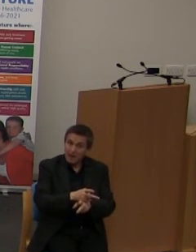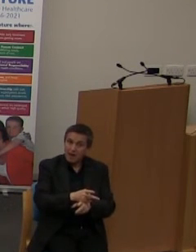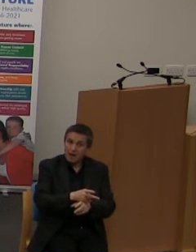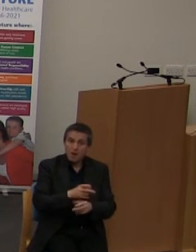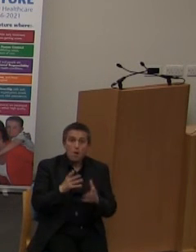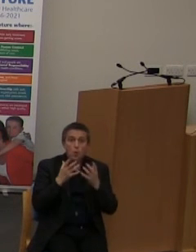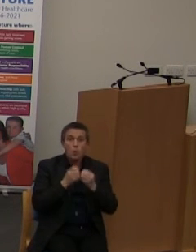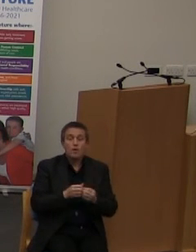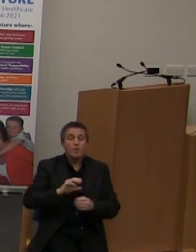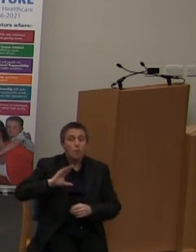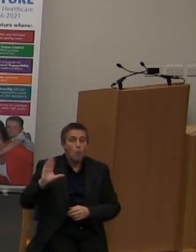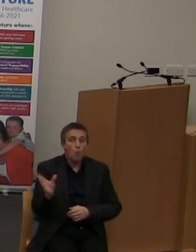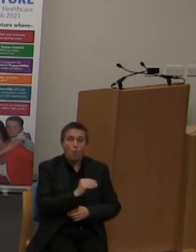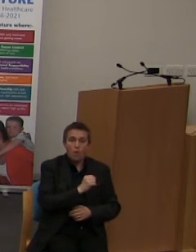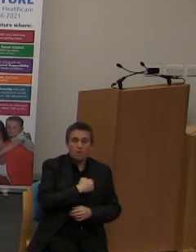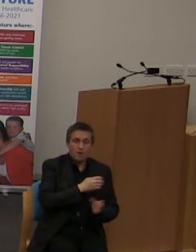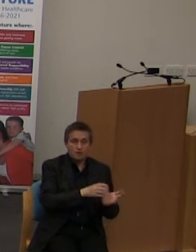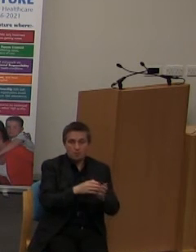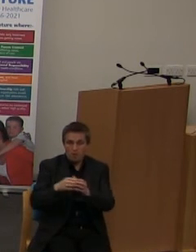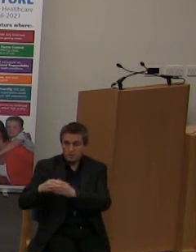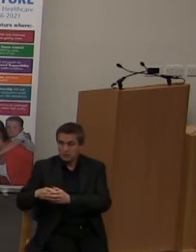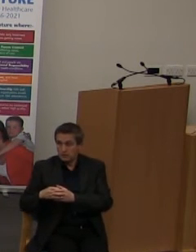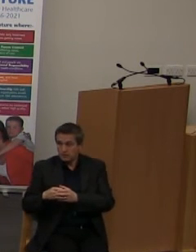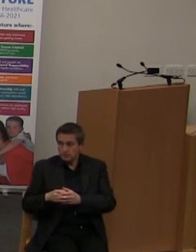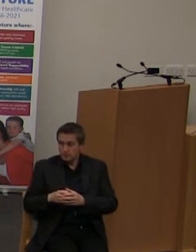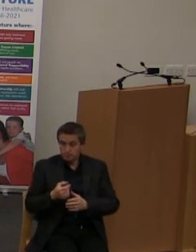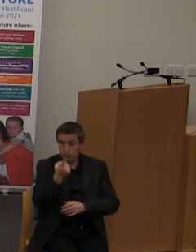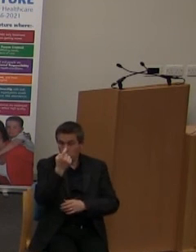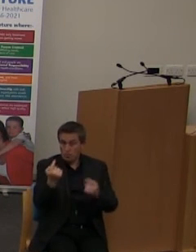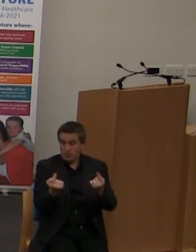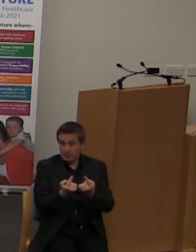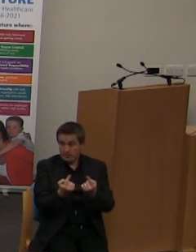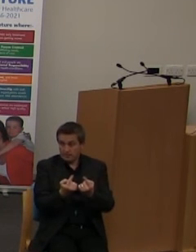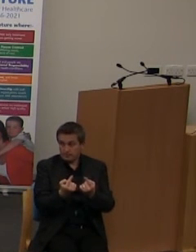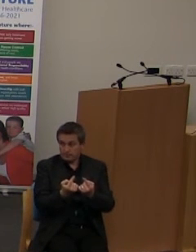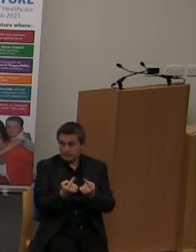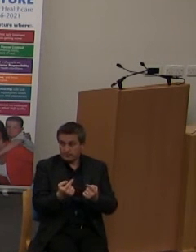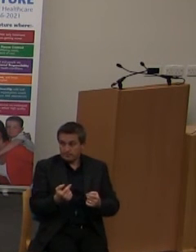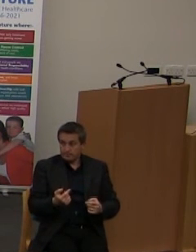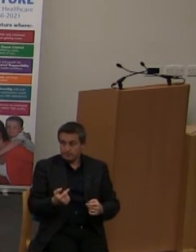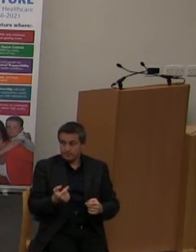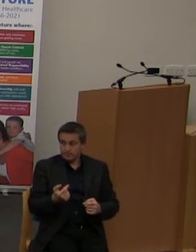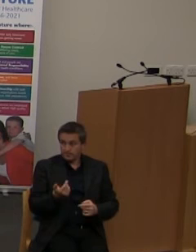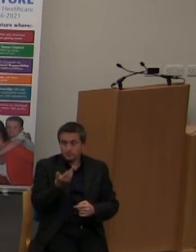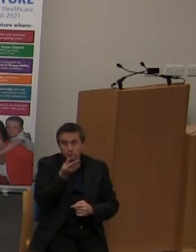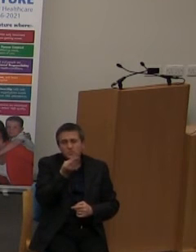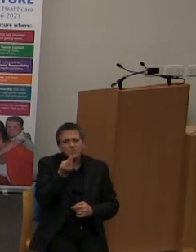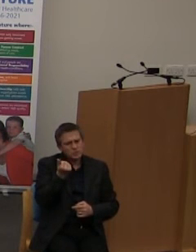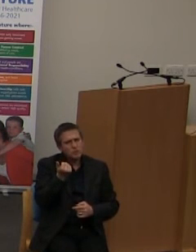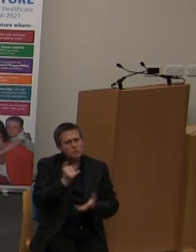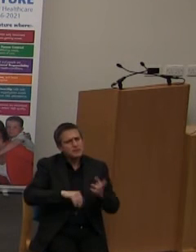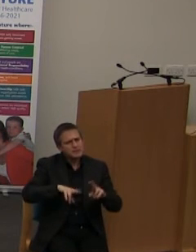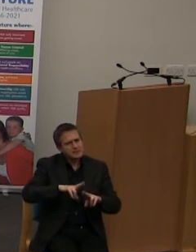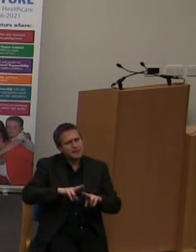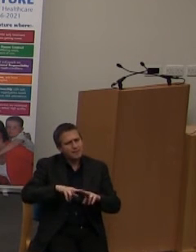of our sections of our workforce. Final point before I pass over is that there are, of course, areas where there's challenges in